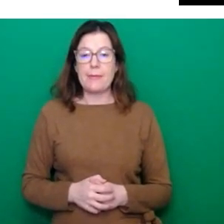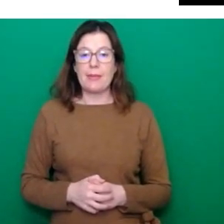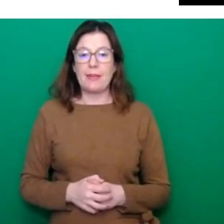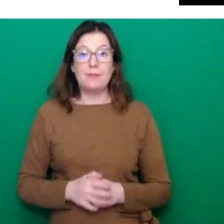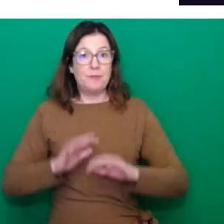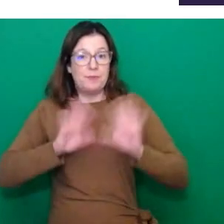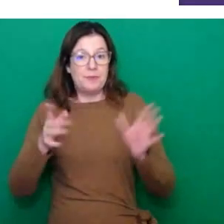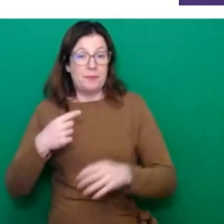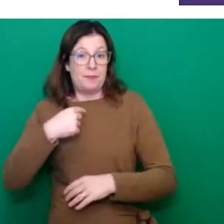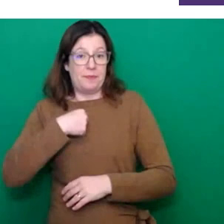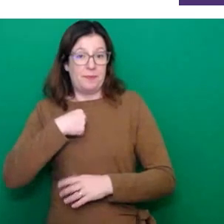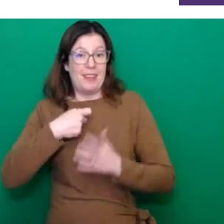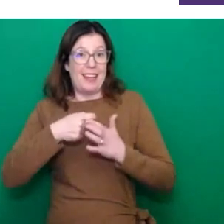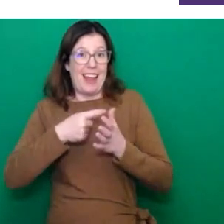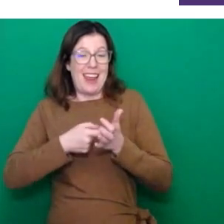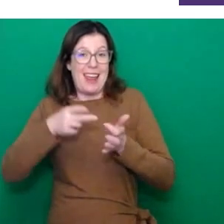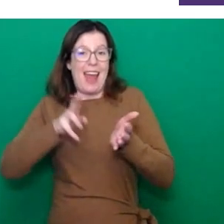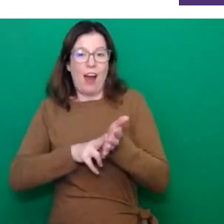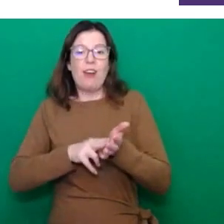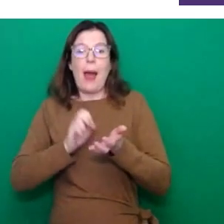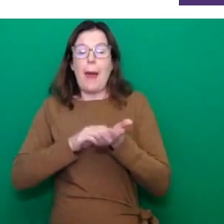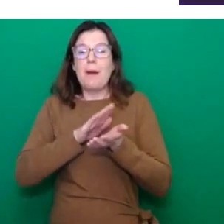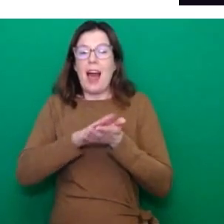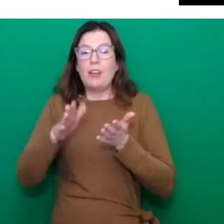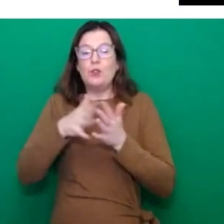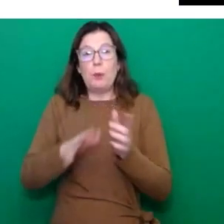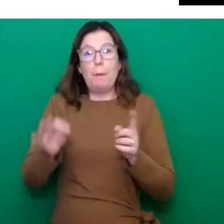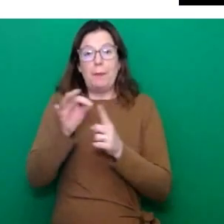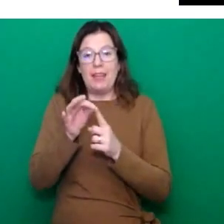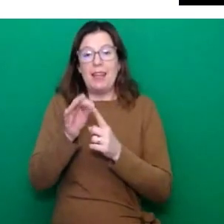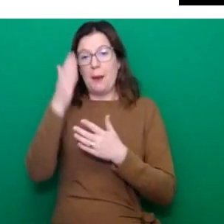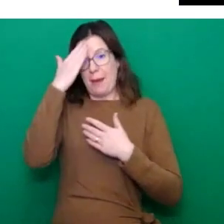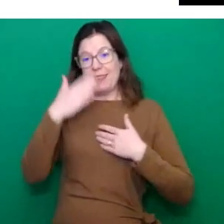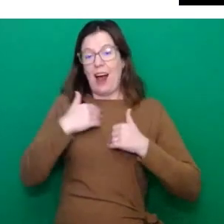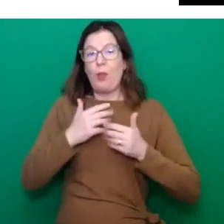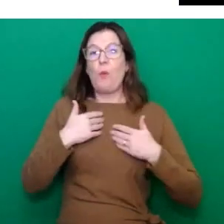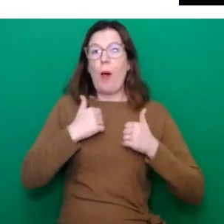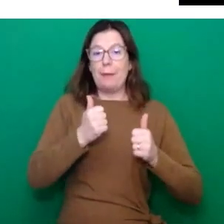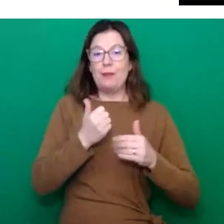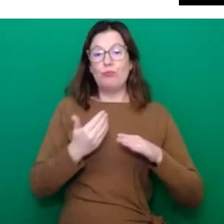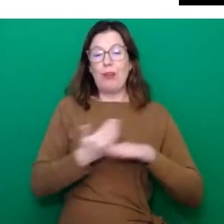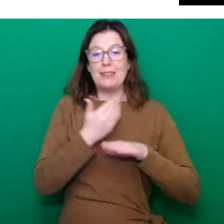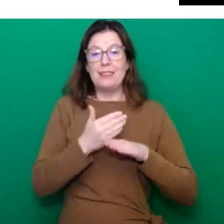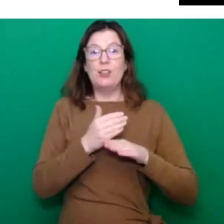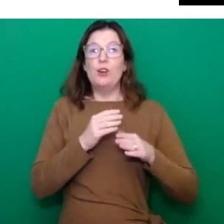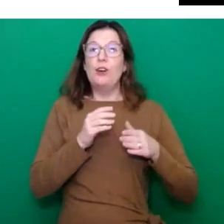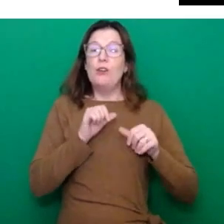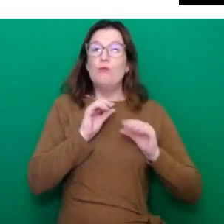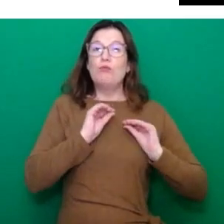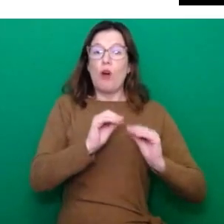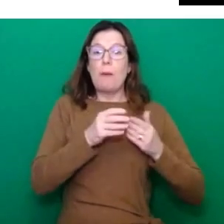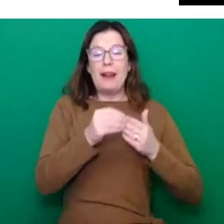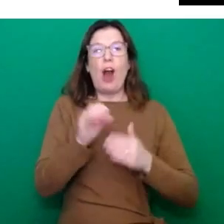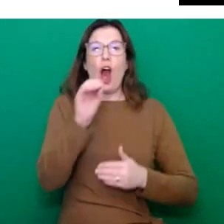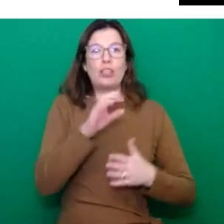Hello, I am Karen Veri. I am the MHWP, the Mental Health and Wellbeing Practitioner Programme Lead within Oxford